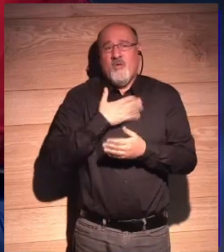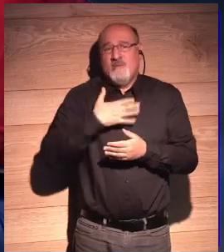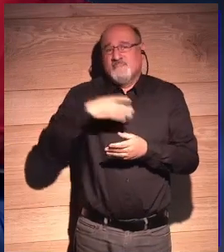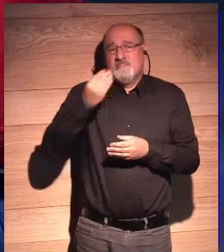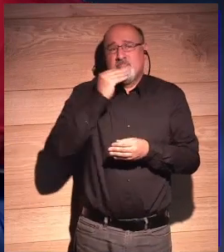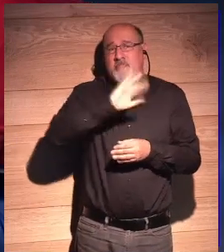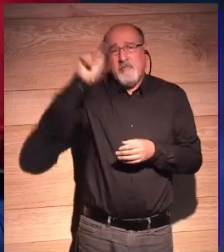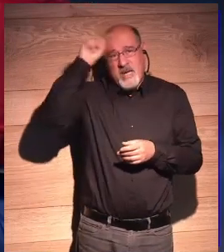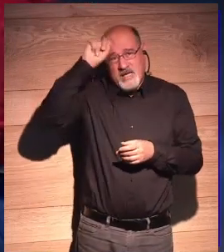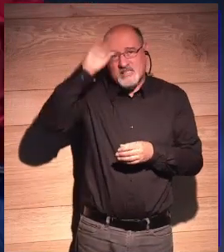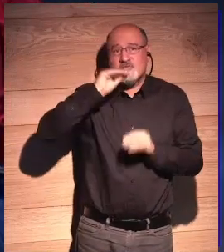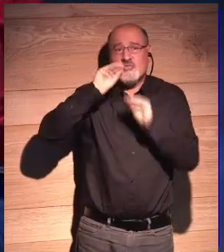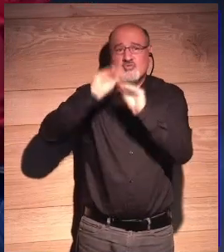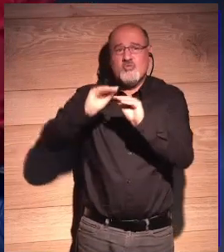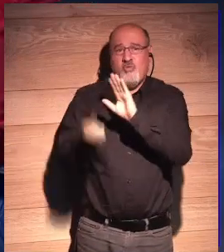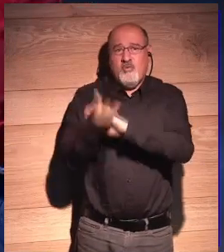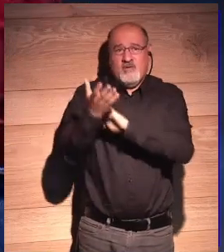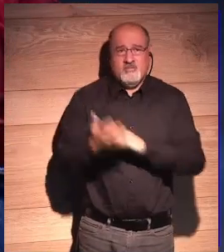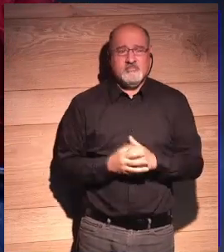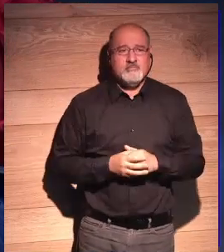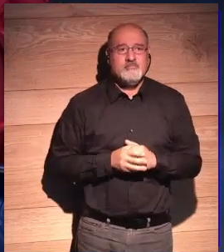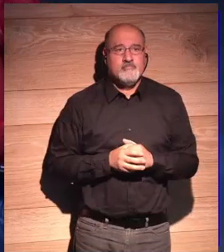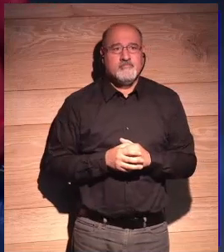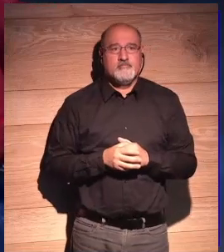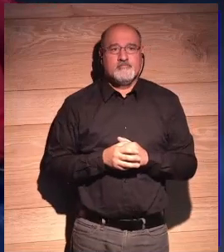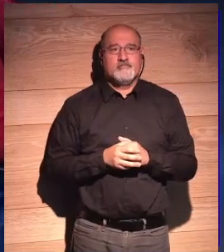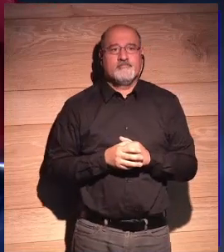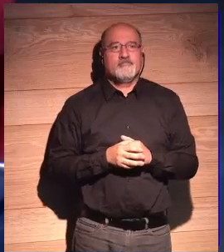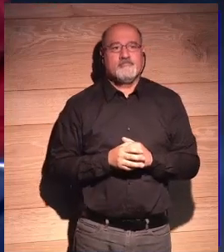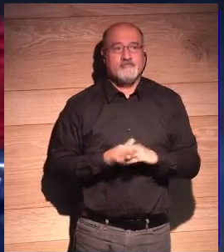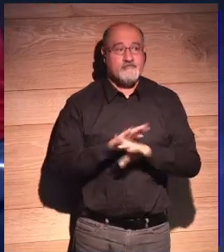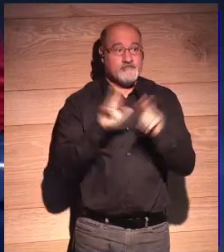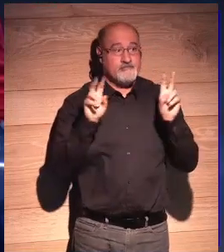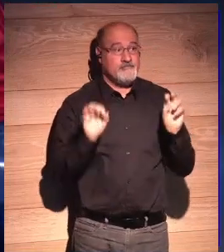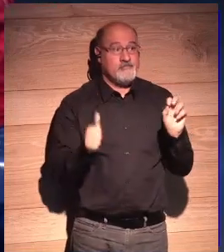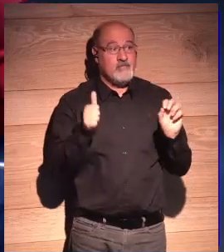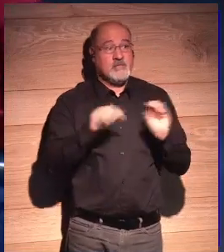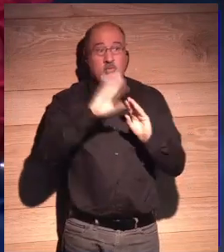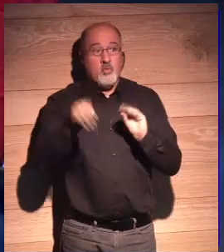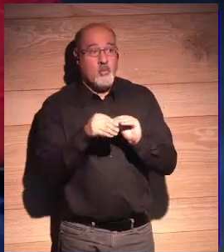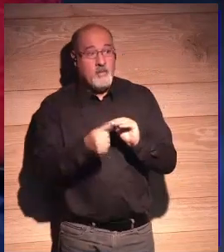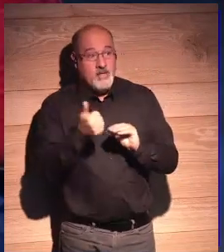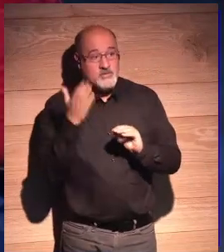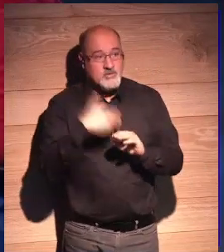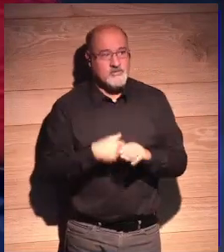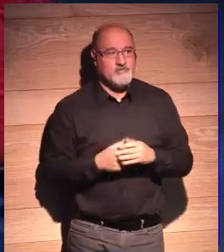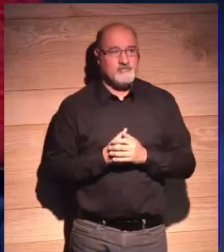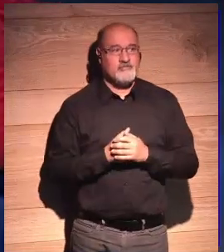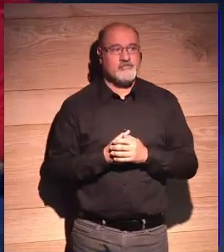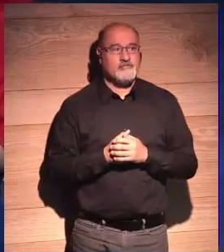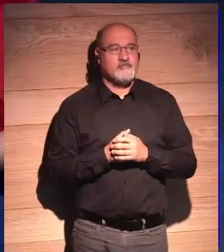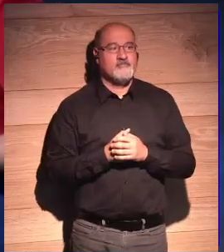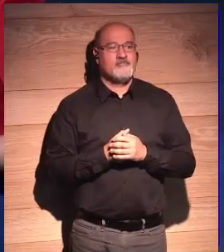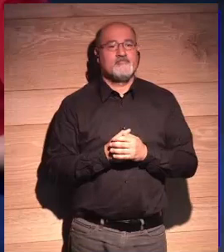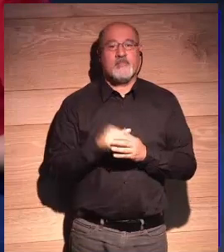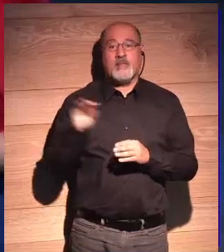persona. You're a great person. Pues si no tienes así un apunte último, Nacho, vamos a... If you don't have